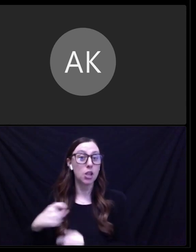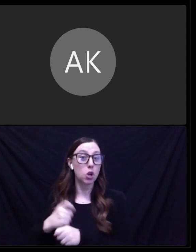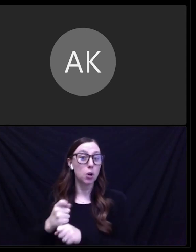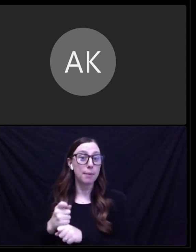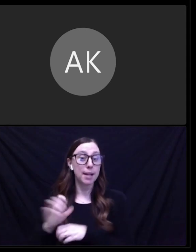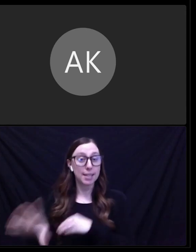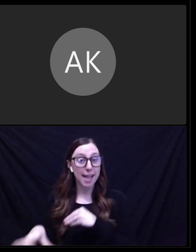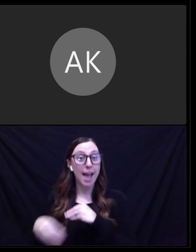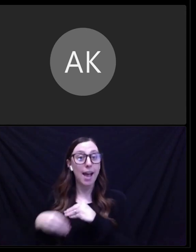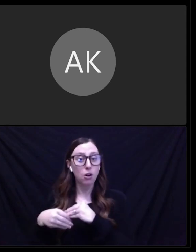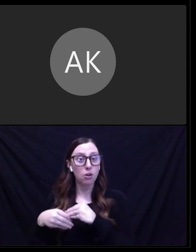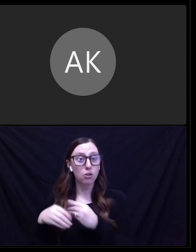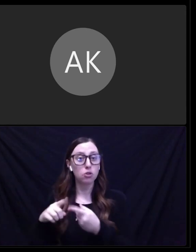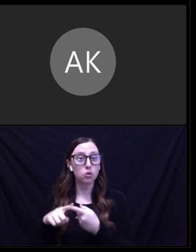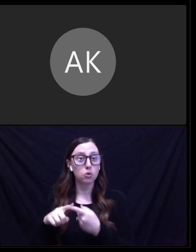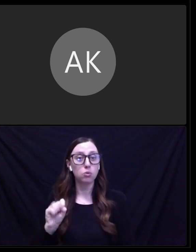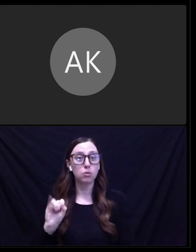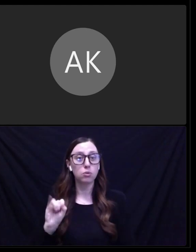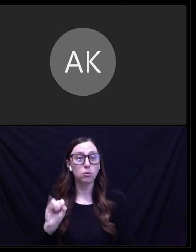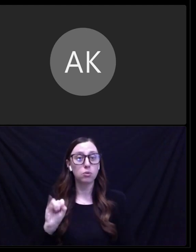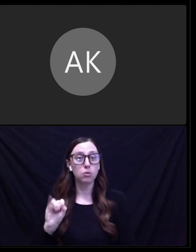puff.